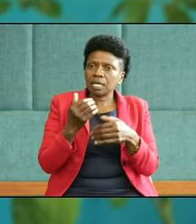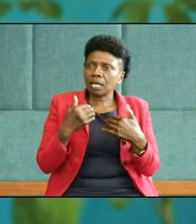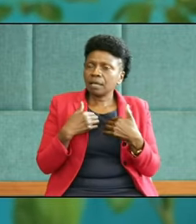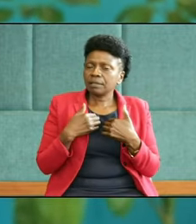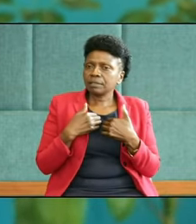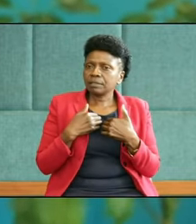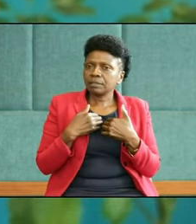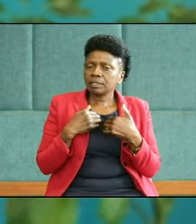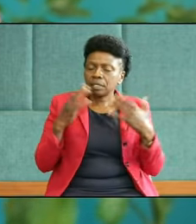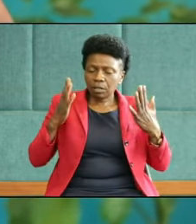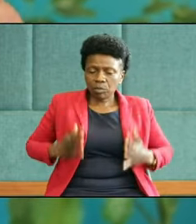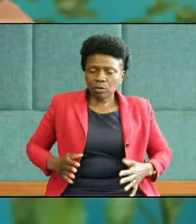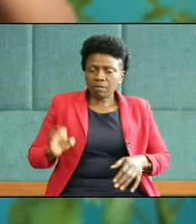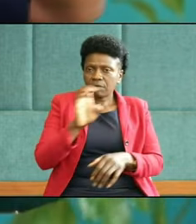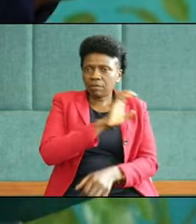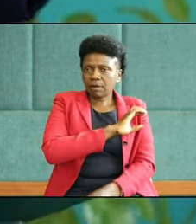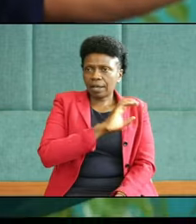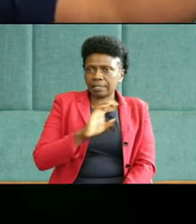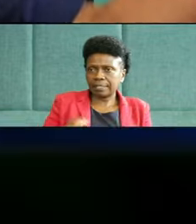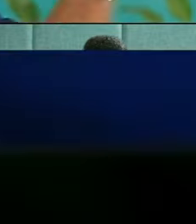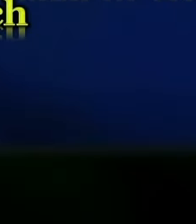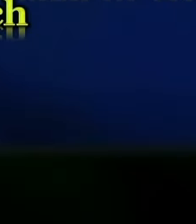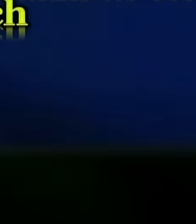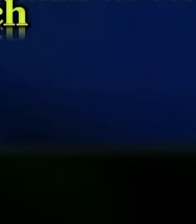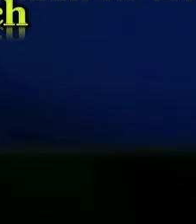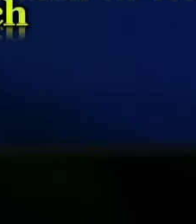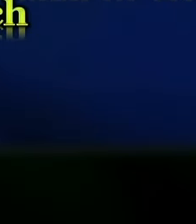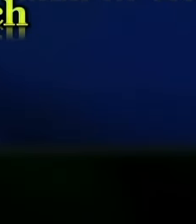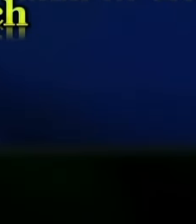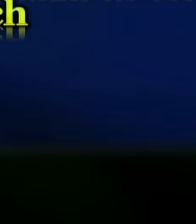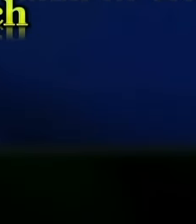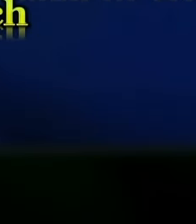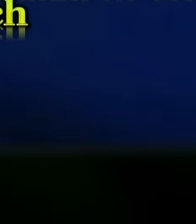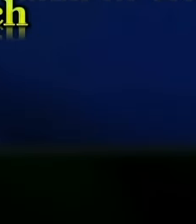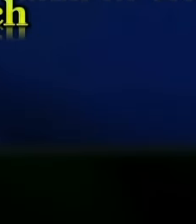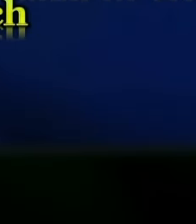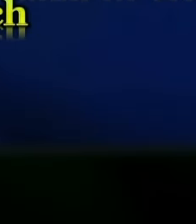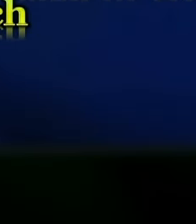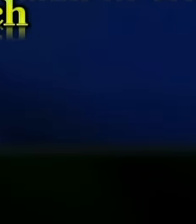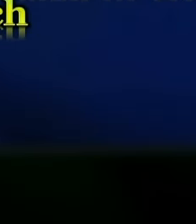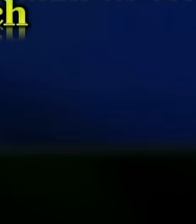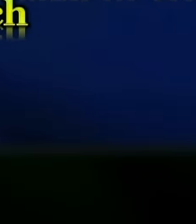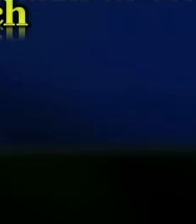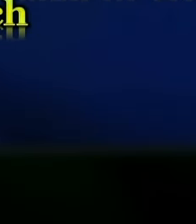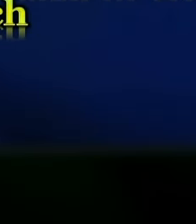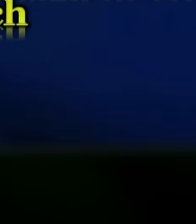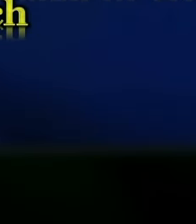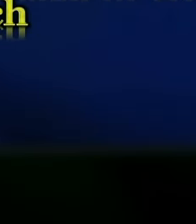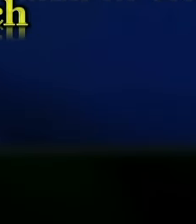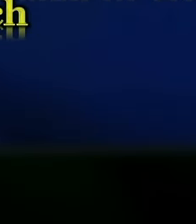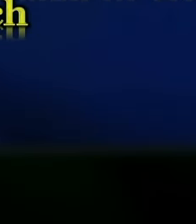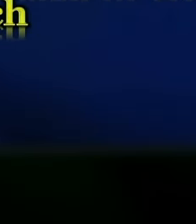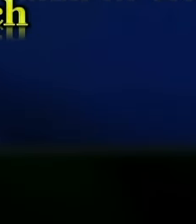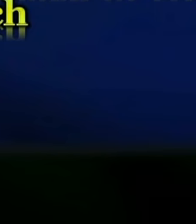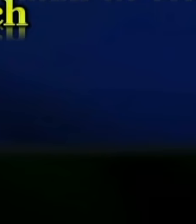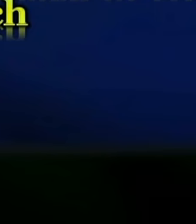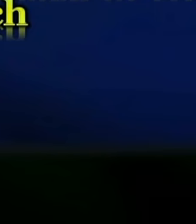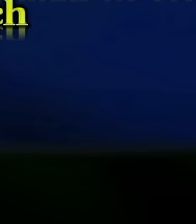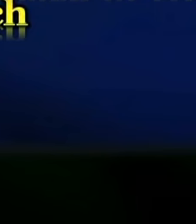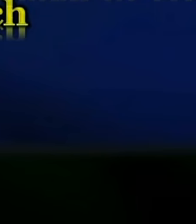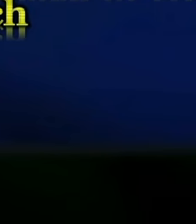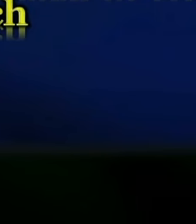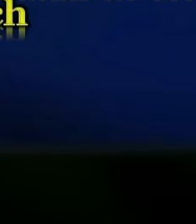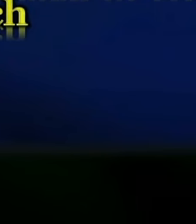of Christ has the same purpose as Christ. Follow me. In other words,